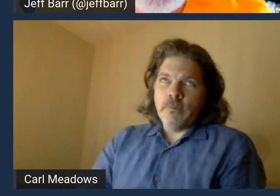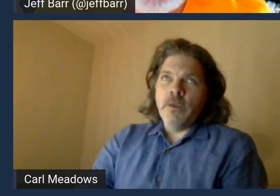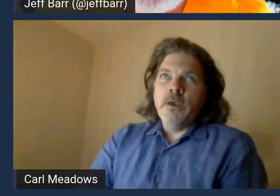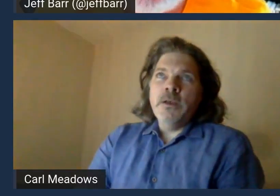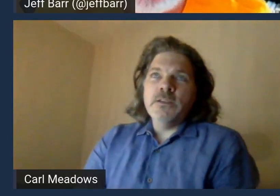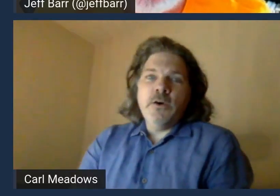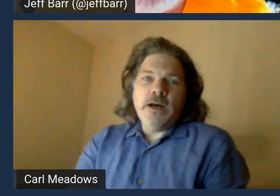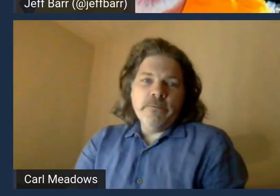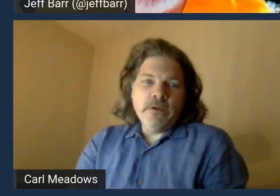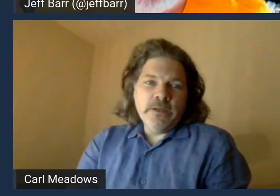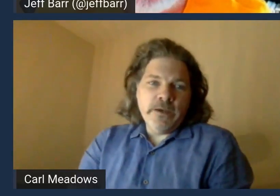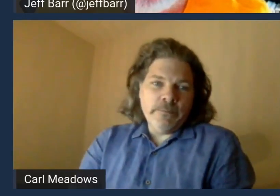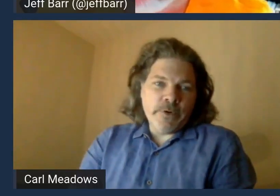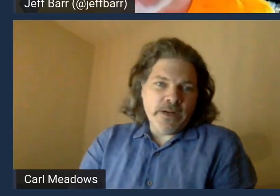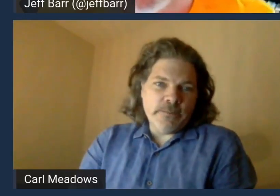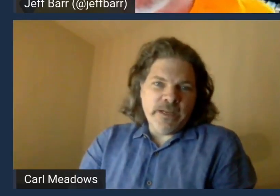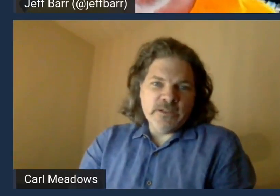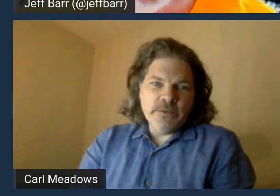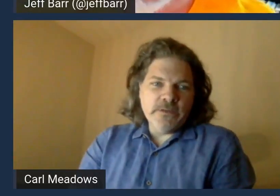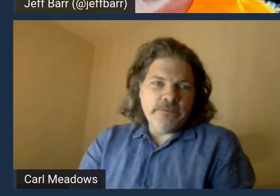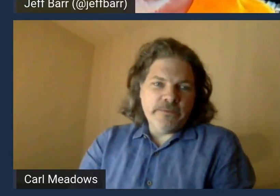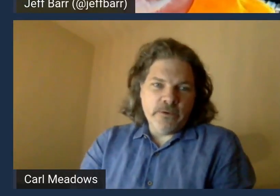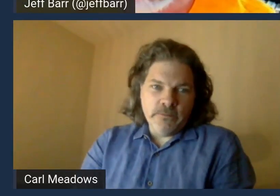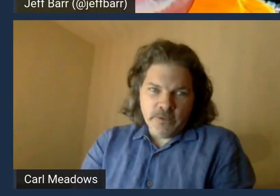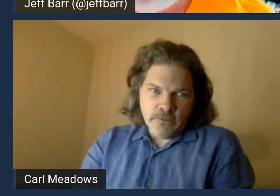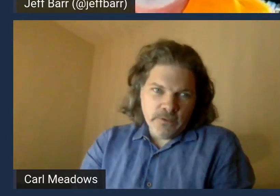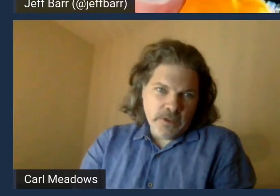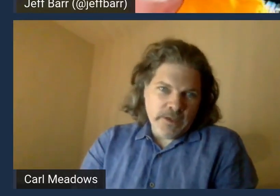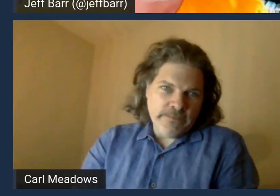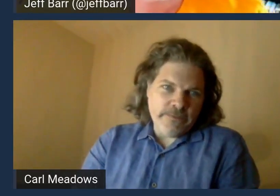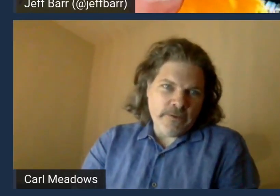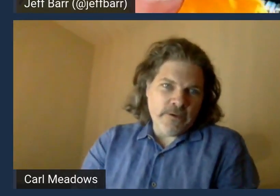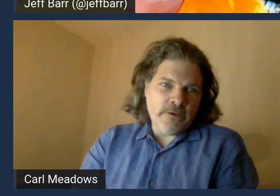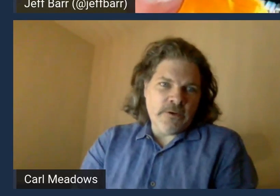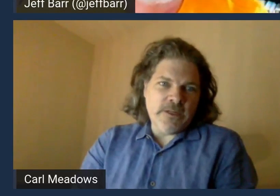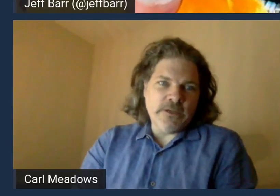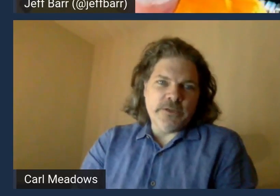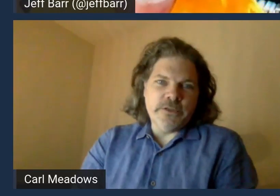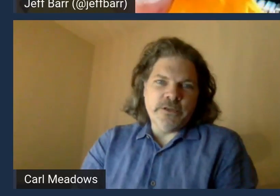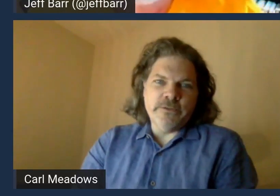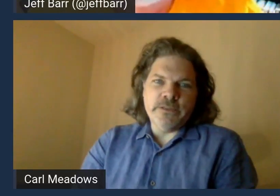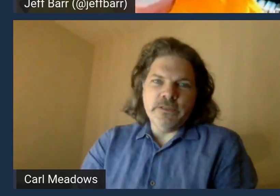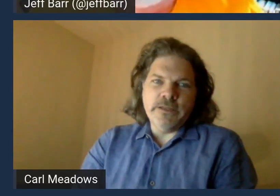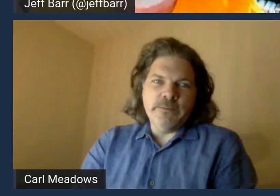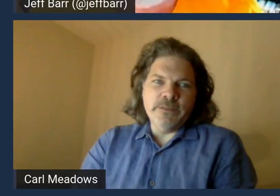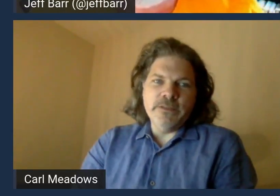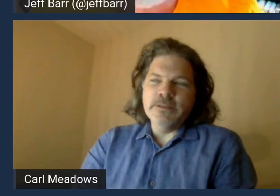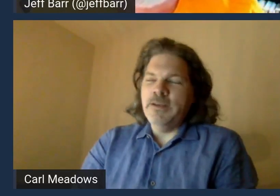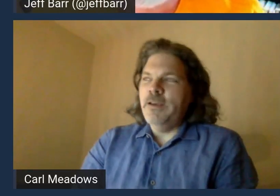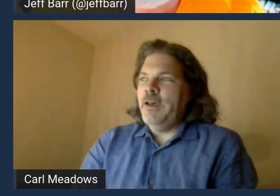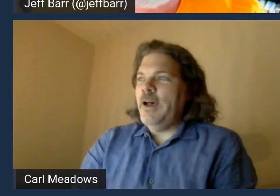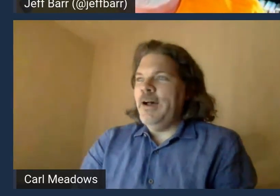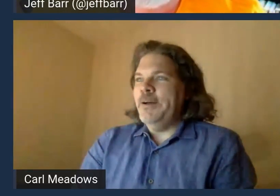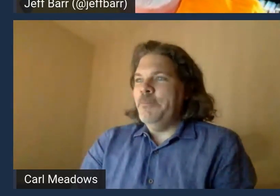AWS. So I run product management for Mehul for across our search services line of